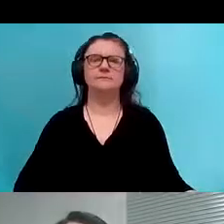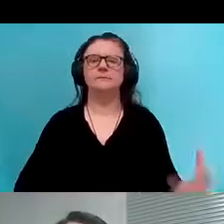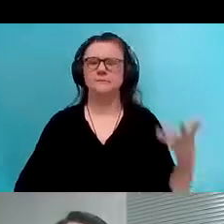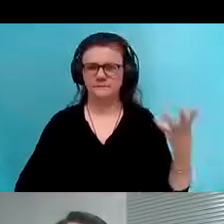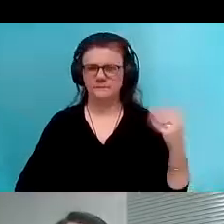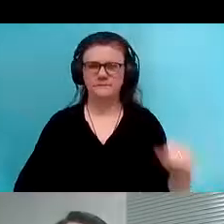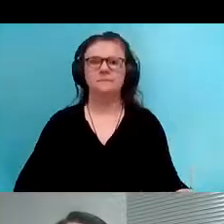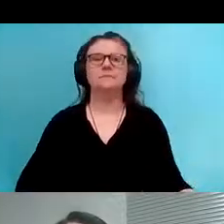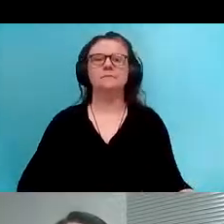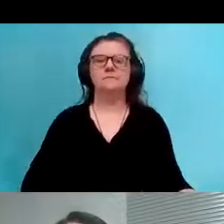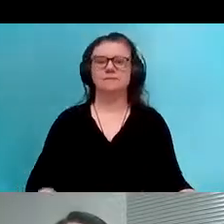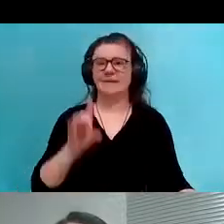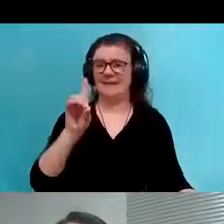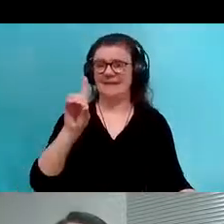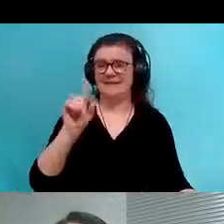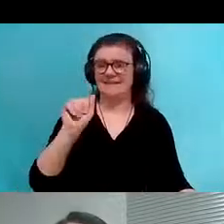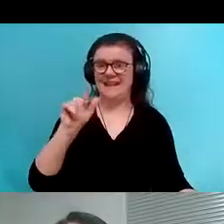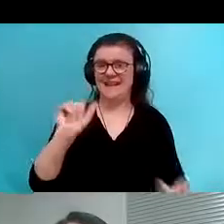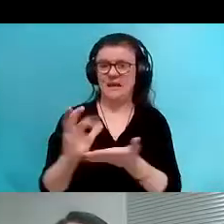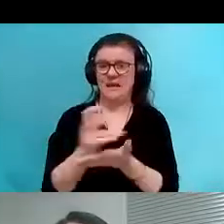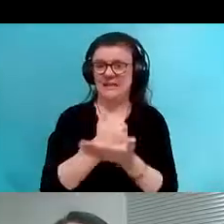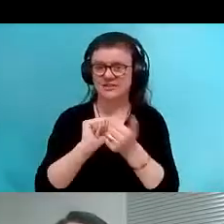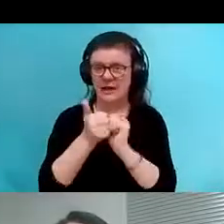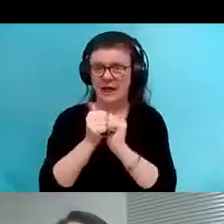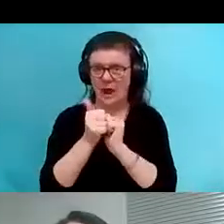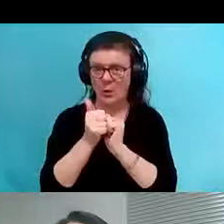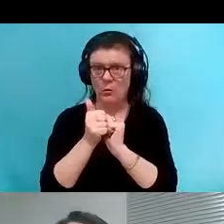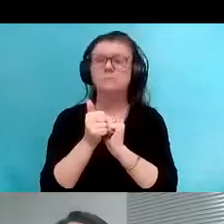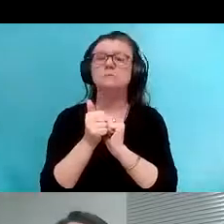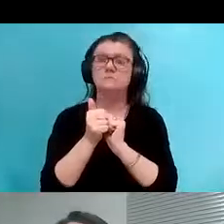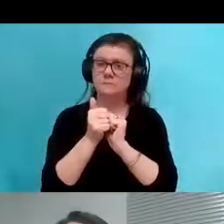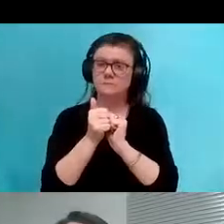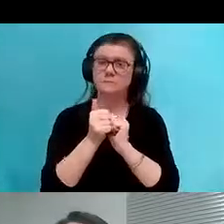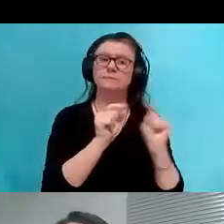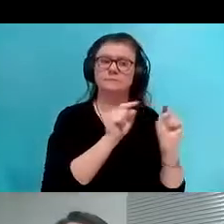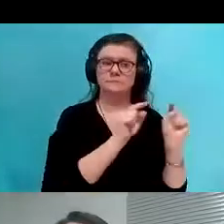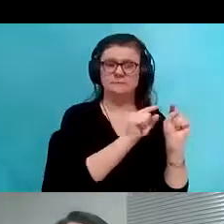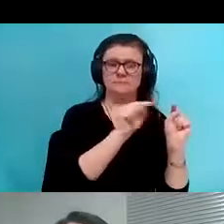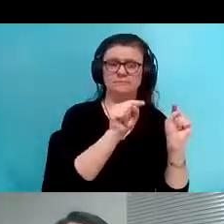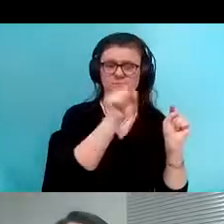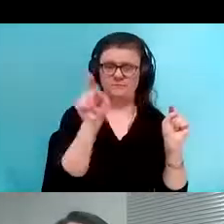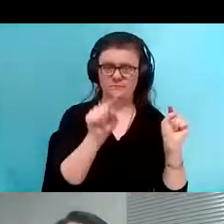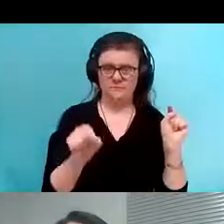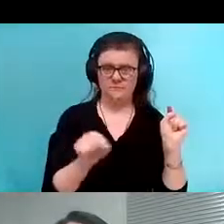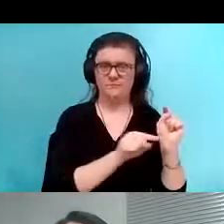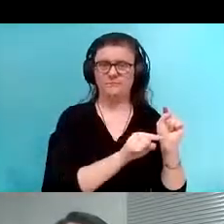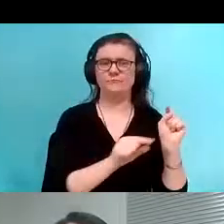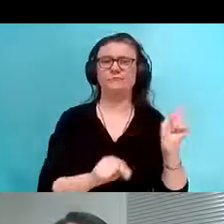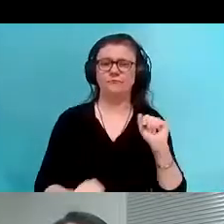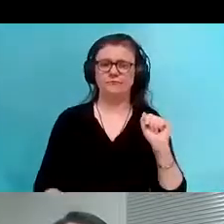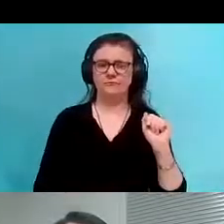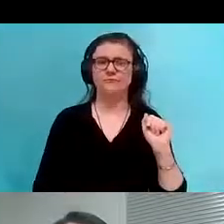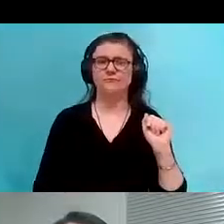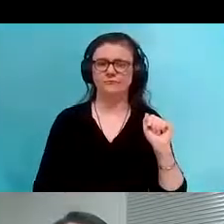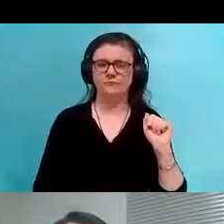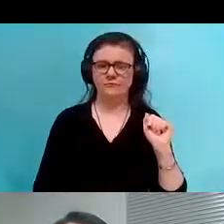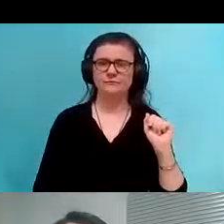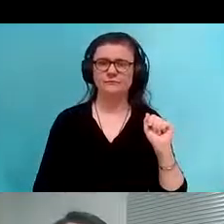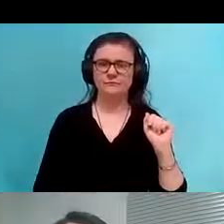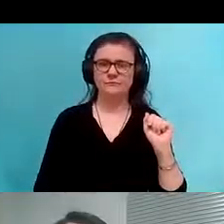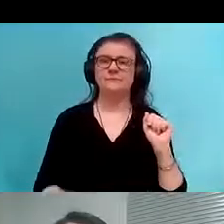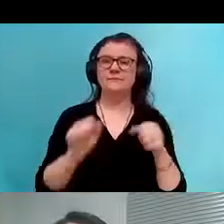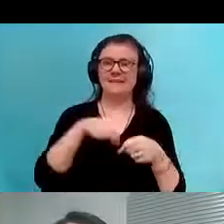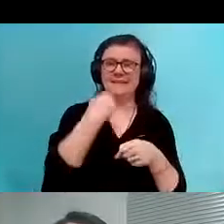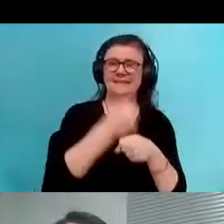So the data collection. Disability data disaggregation has been collected from a sample of patients in